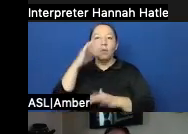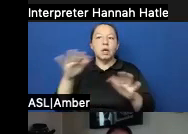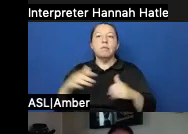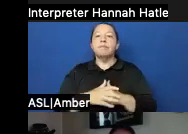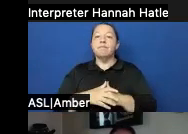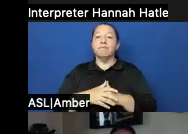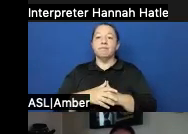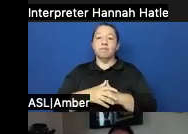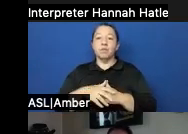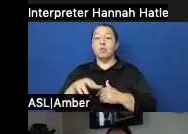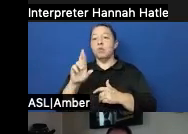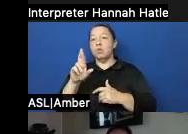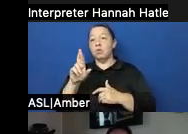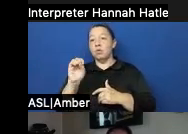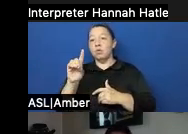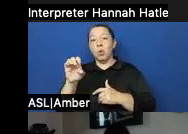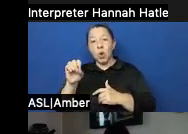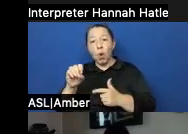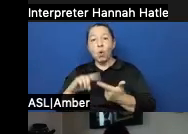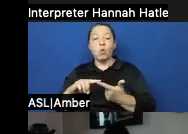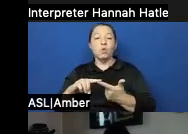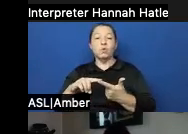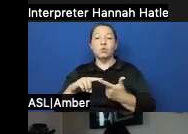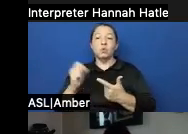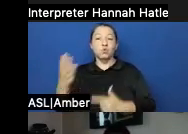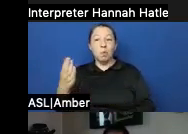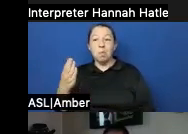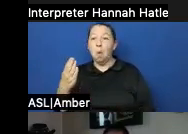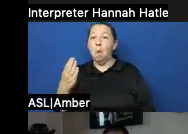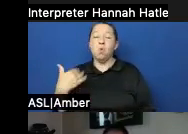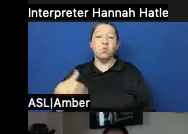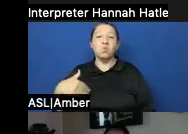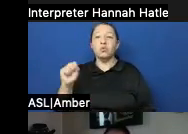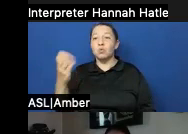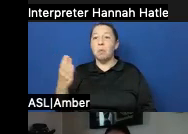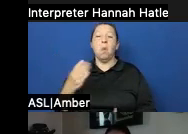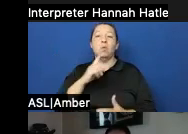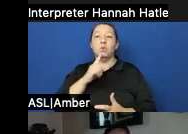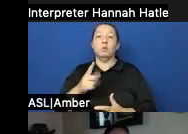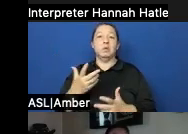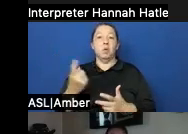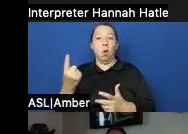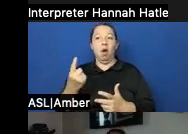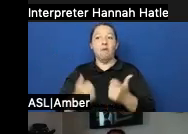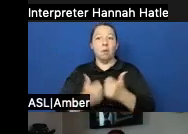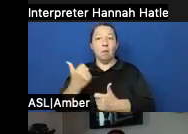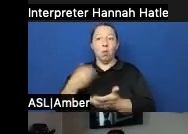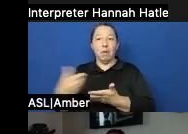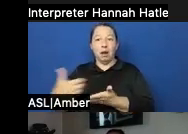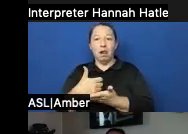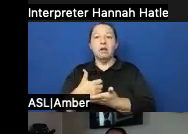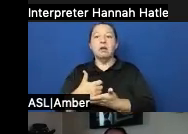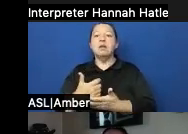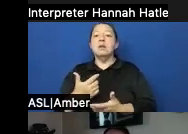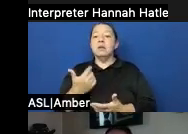Bowl. Huge. I mean, that's one of the biggest money makers for sex traffickers is the freaking Super Bowl. So then we have the Indian Super Bowl,